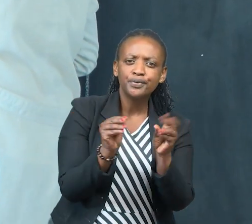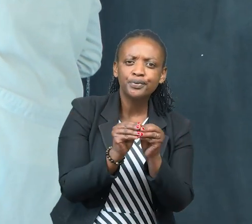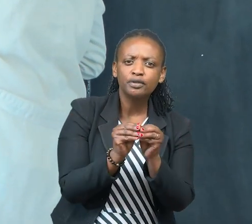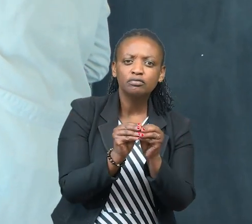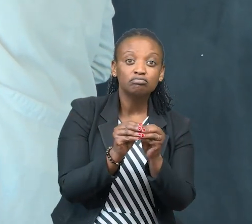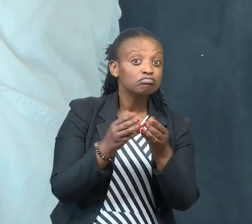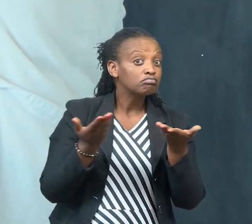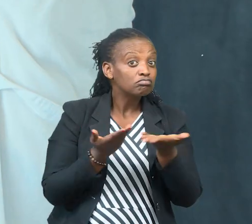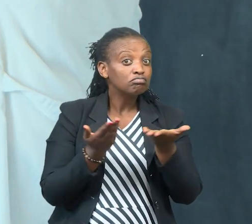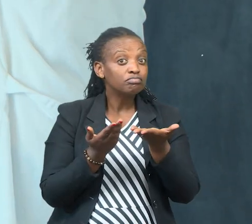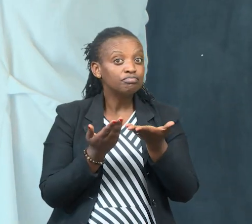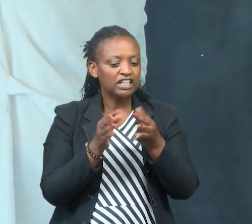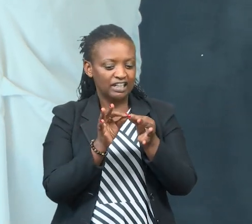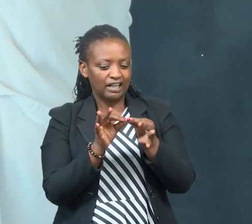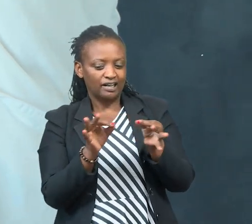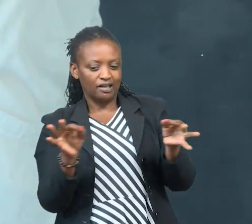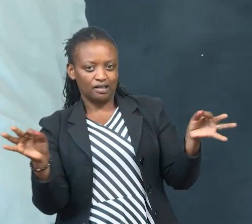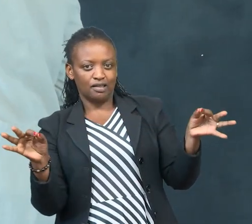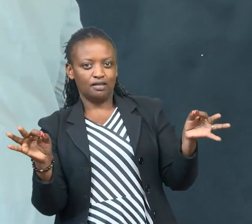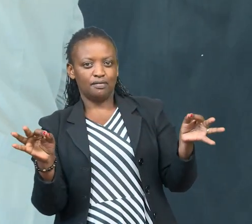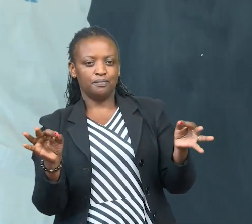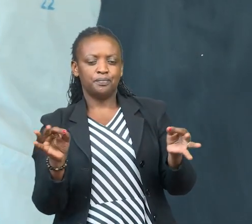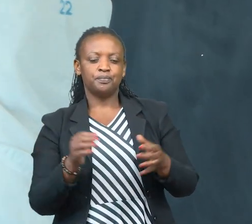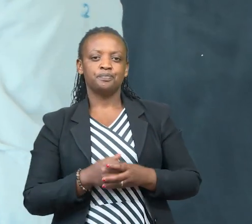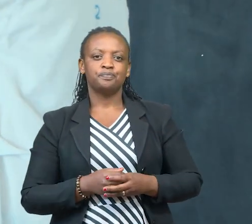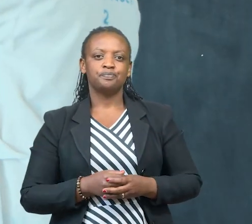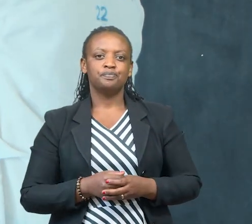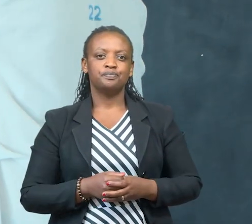total length